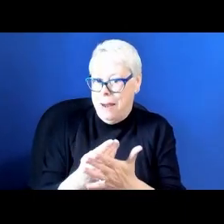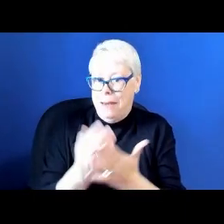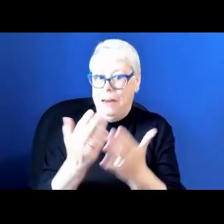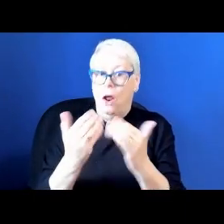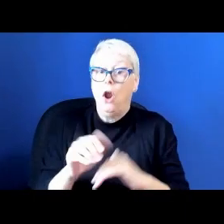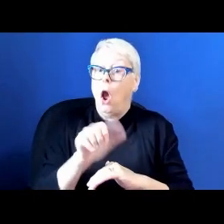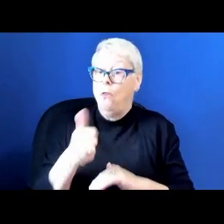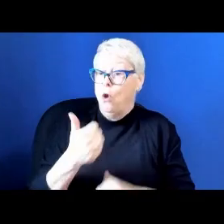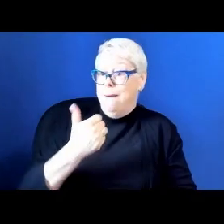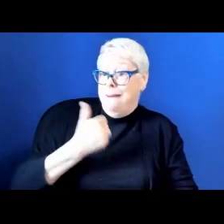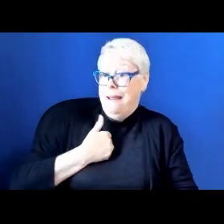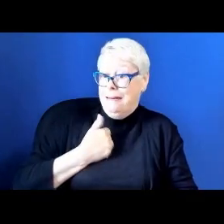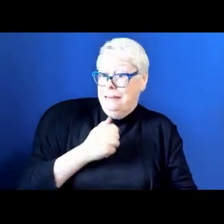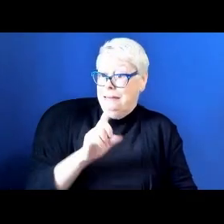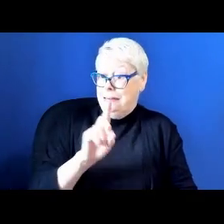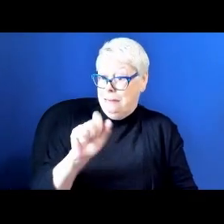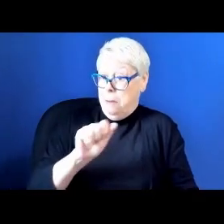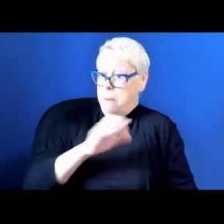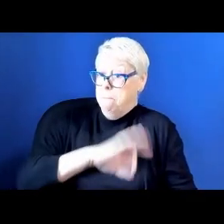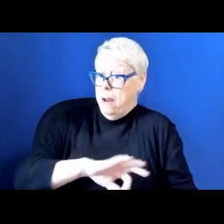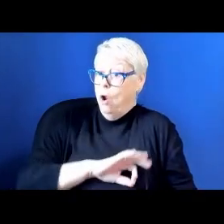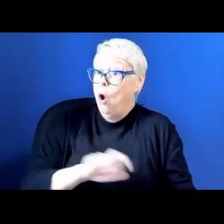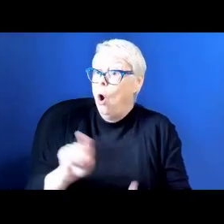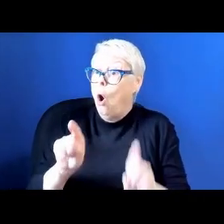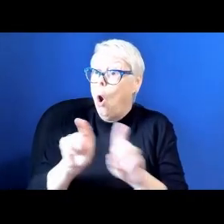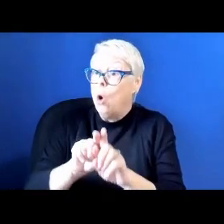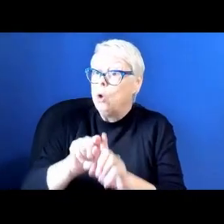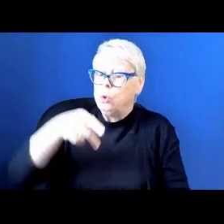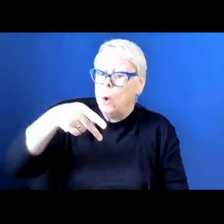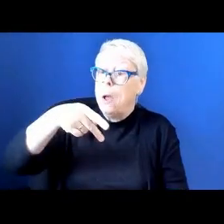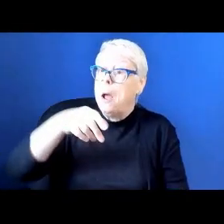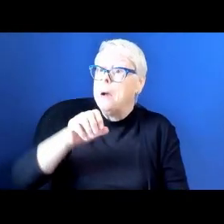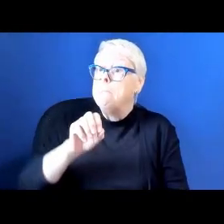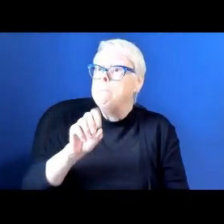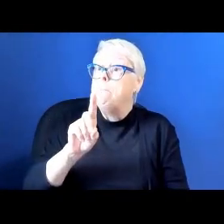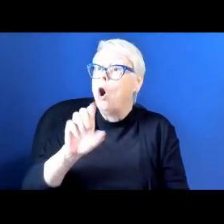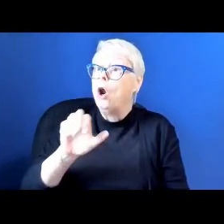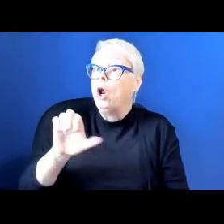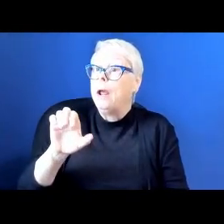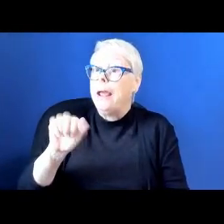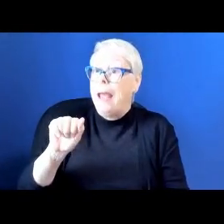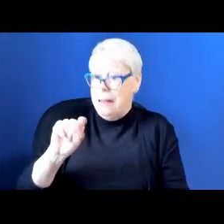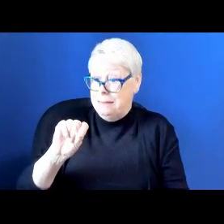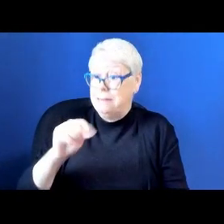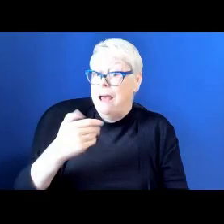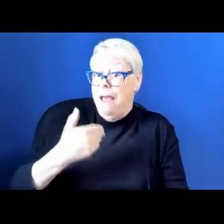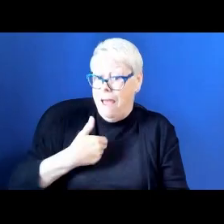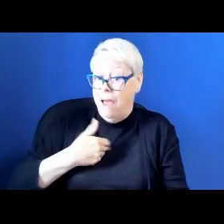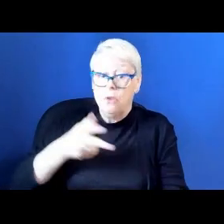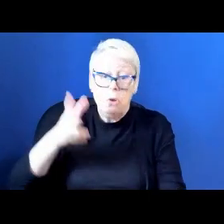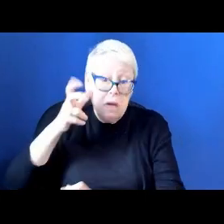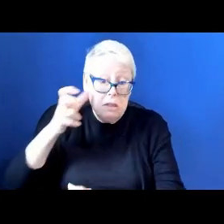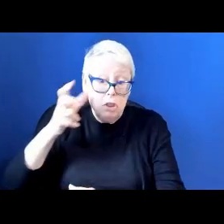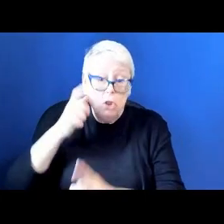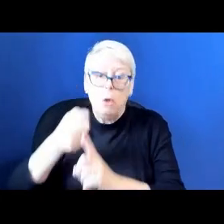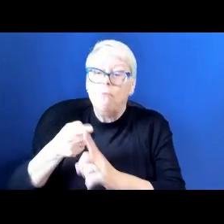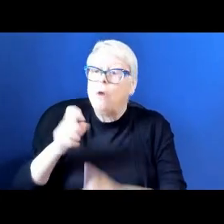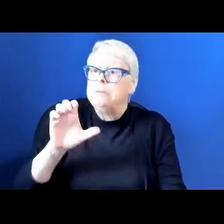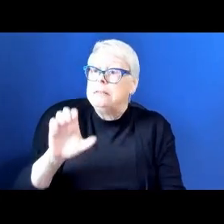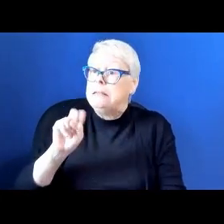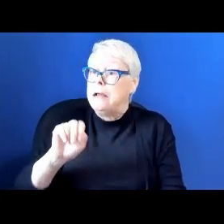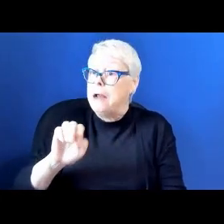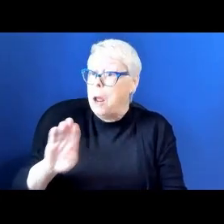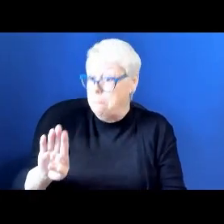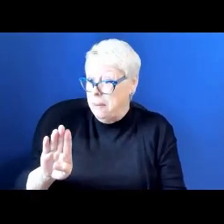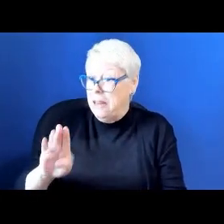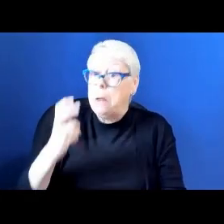Benefit, and also a podcast called Dollars Seen Differently, produced by CNIB in collaboration with